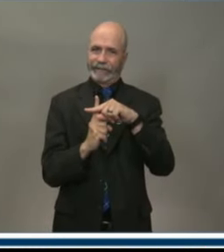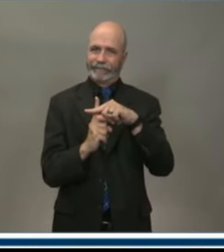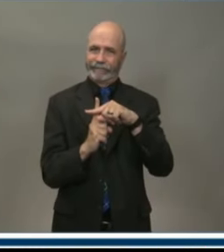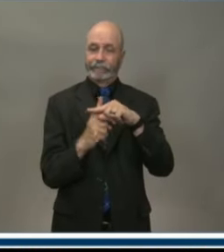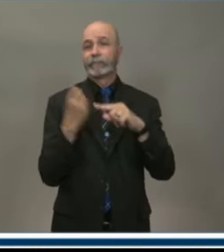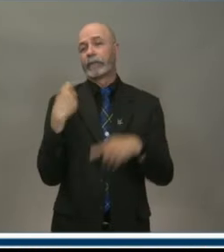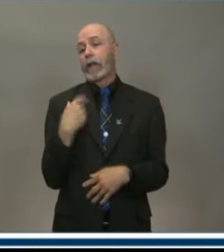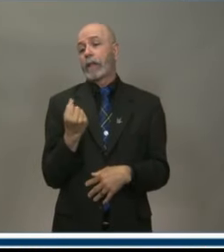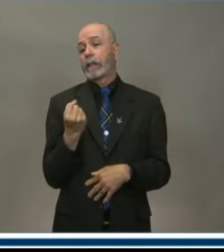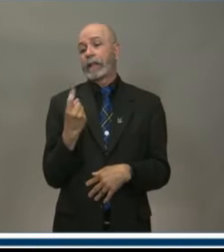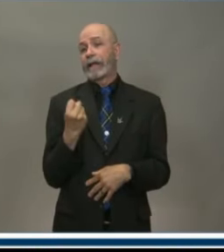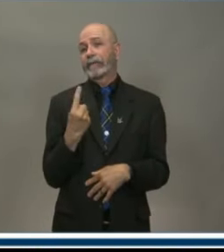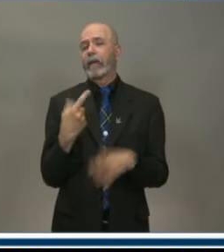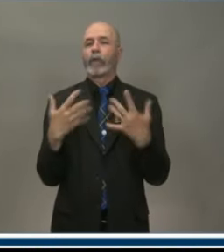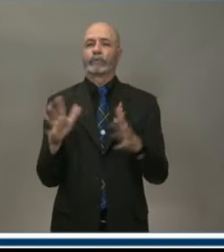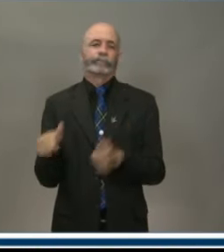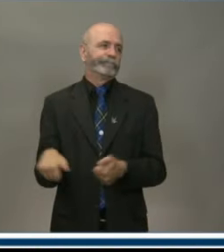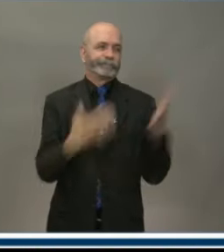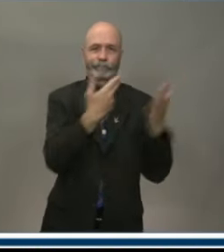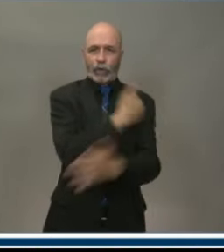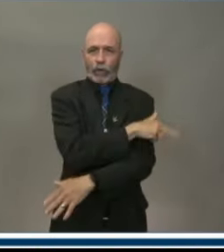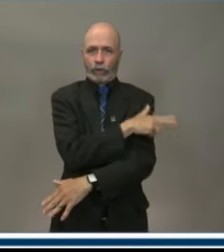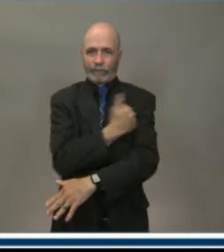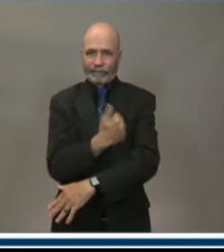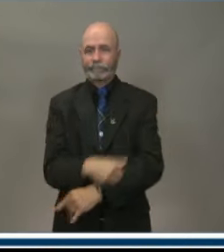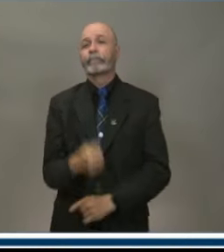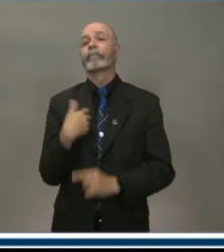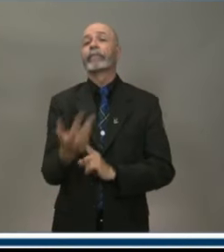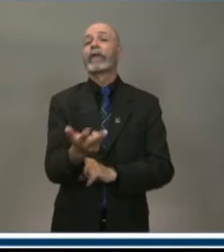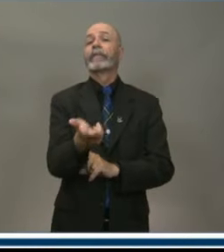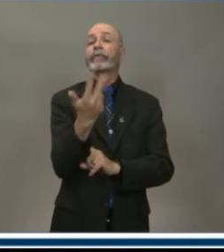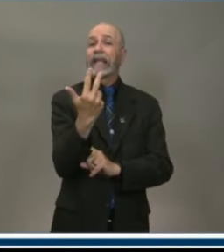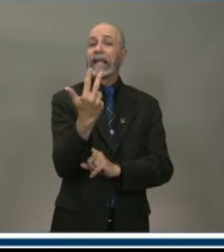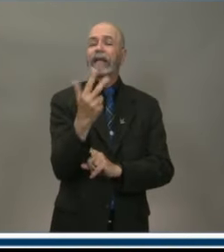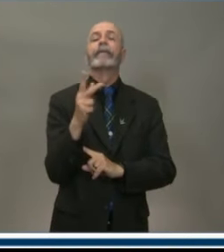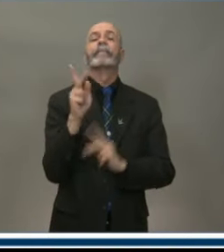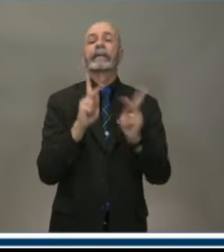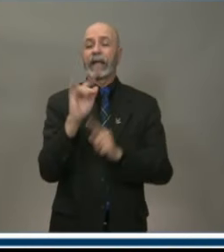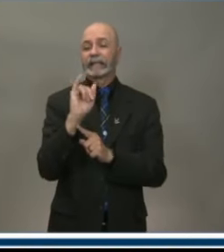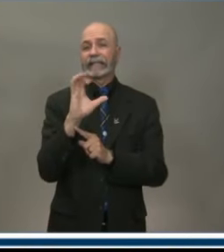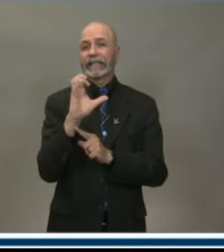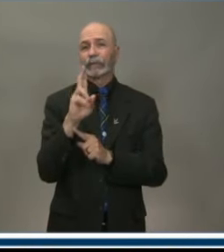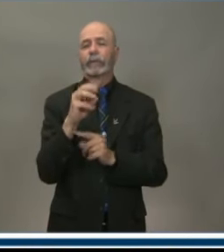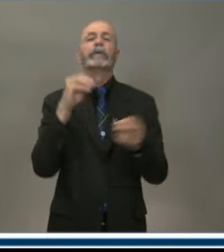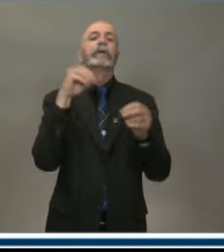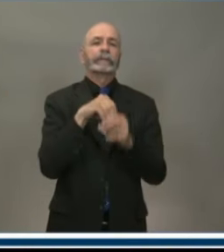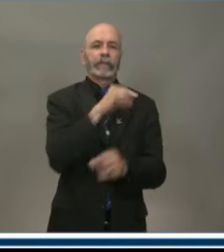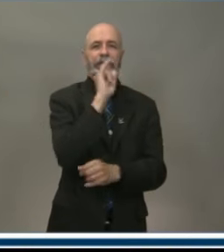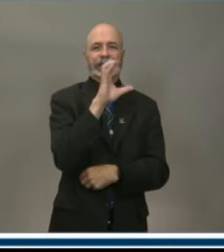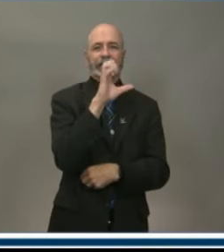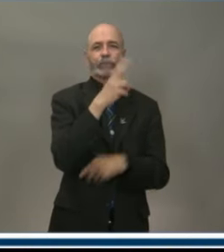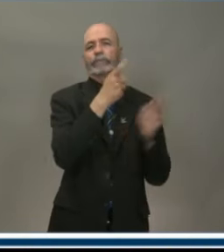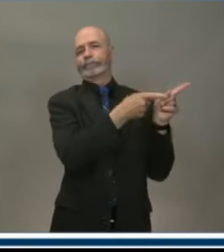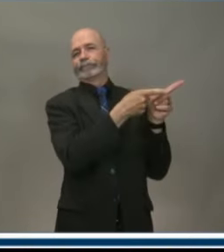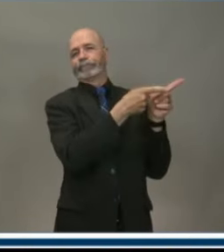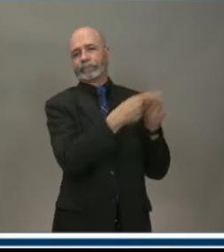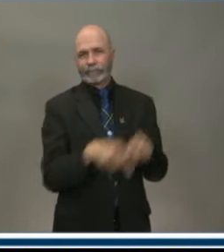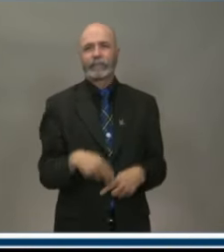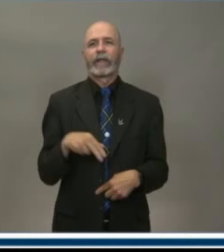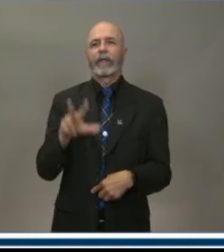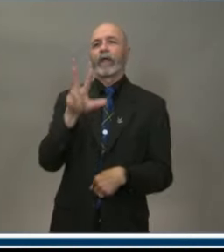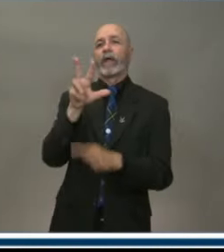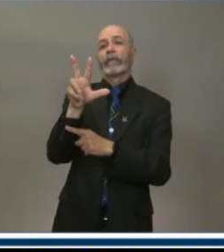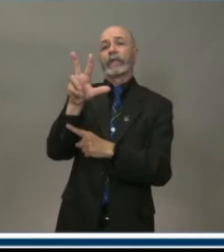in hospital, 3 of those in intensive care. We have 392 people today who can be considered recovered from